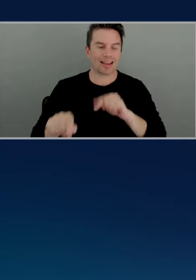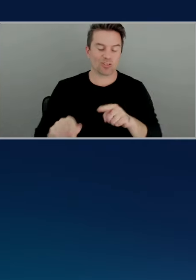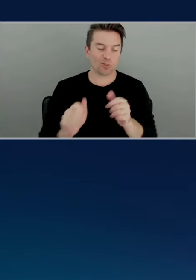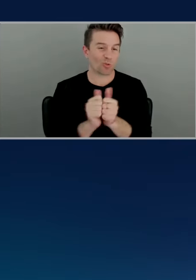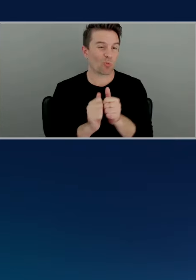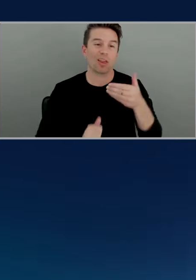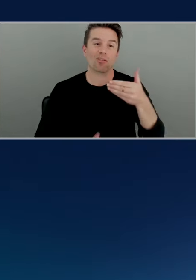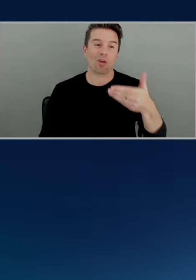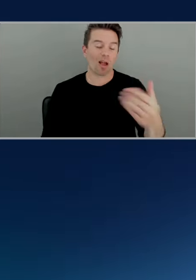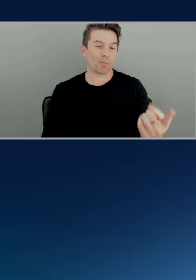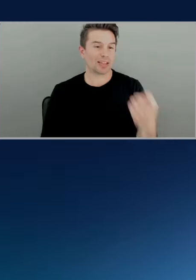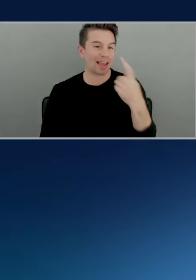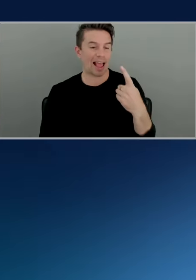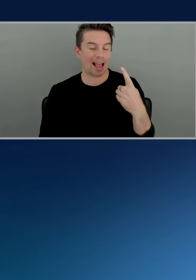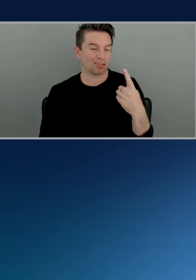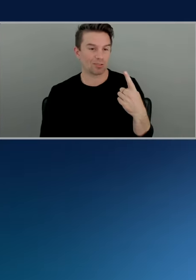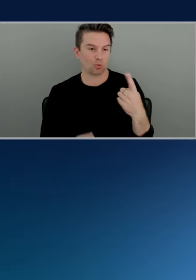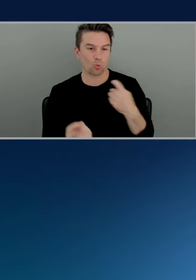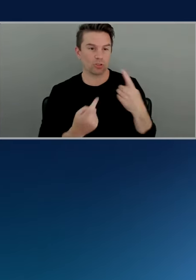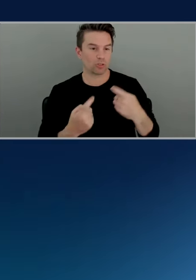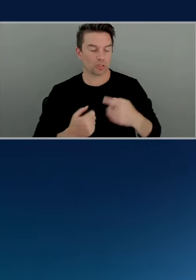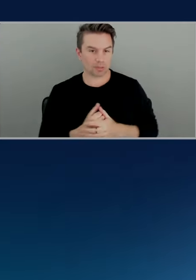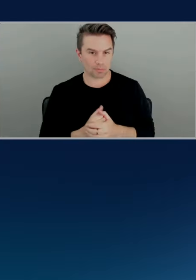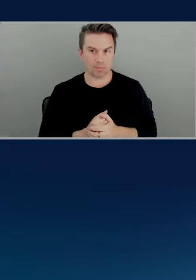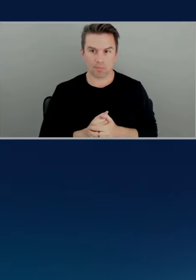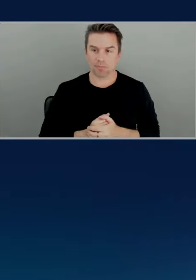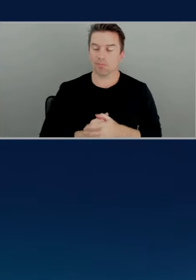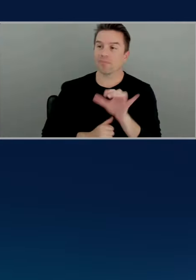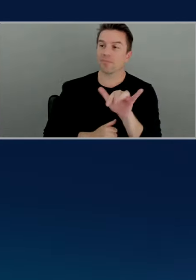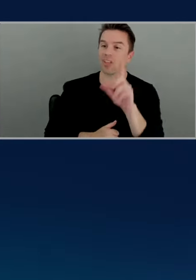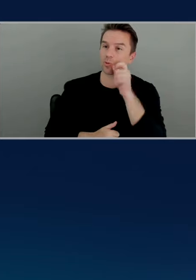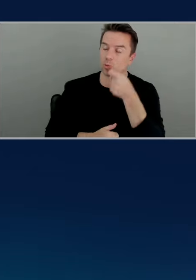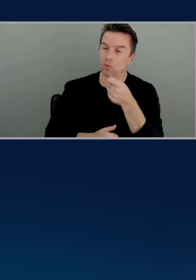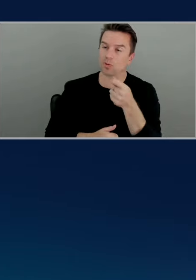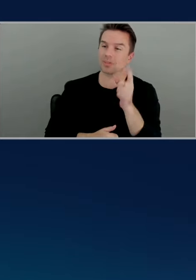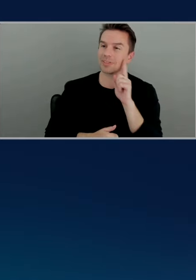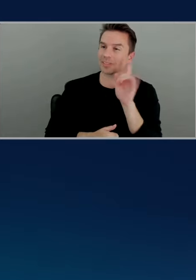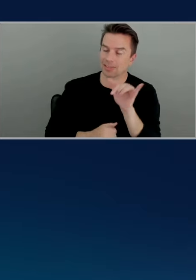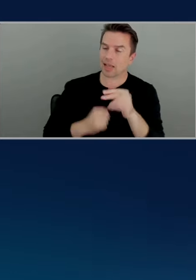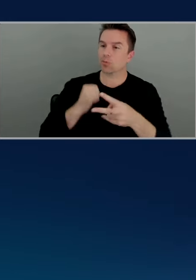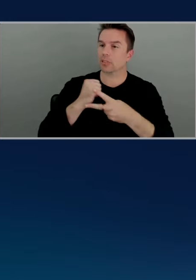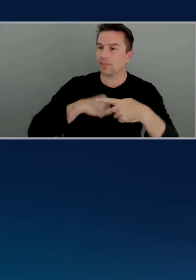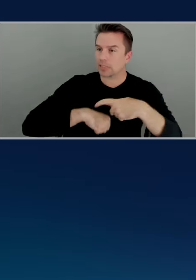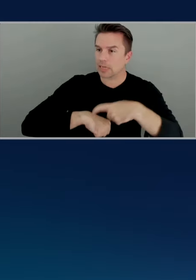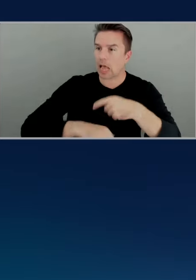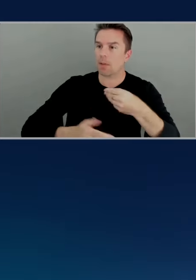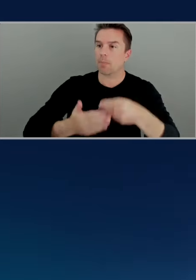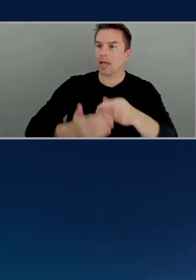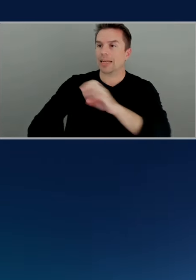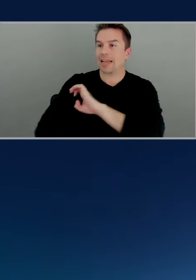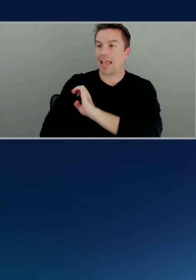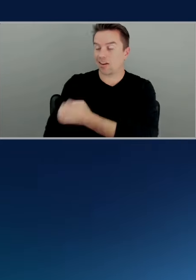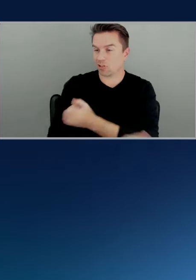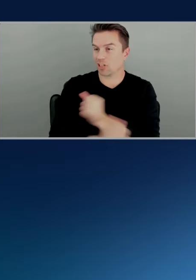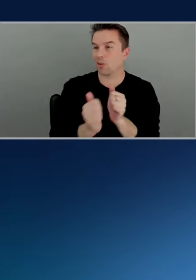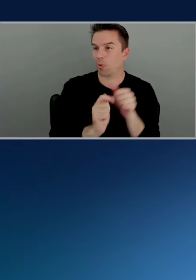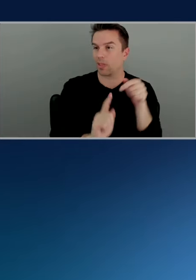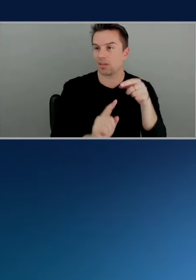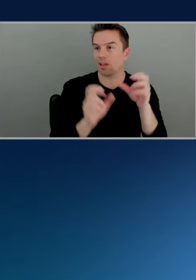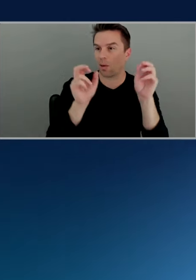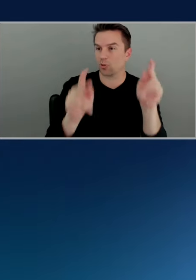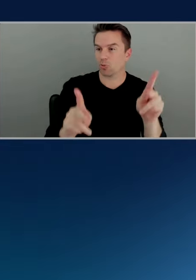latencies. That's very cool. It sounds like we're saving customers money, time, and energy with that. Exactly. That opportunity. Exactly. I do